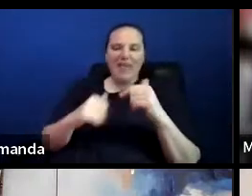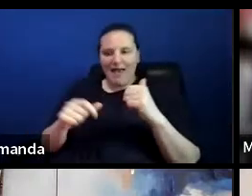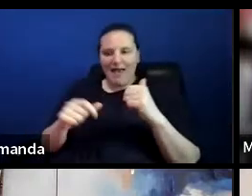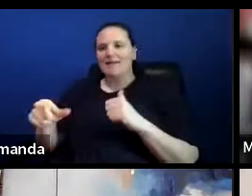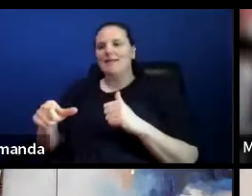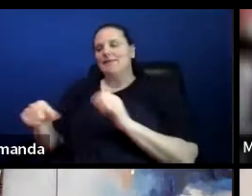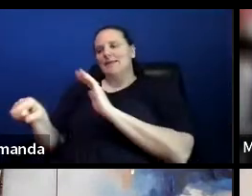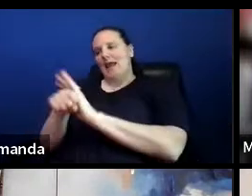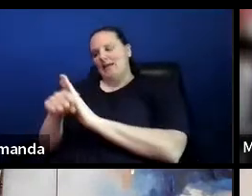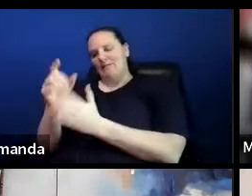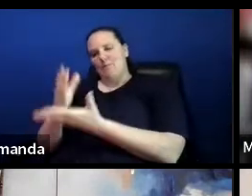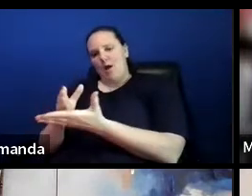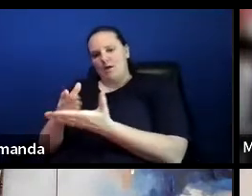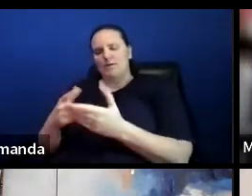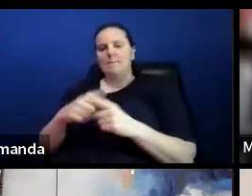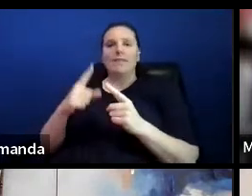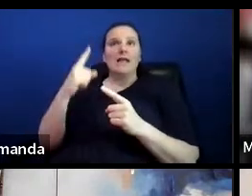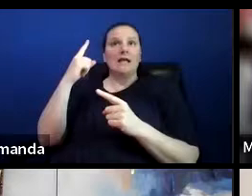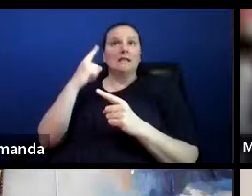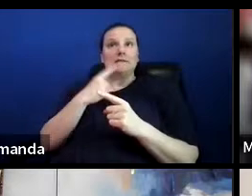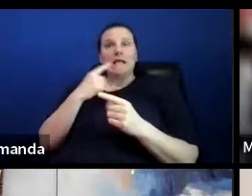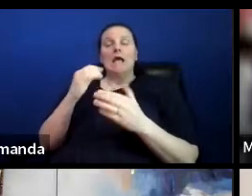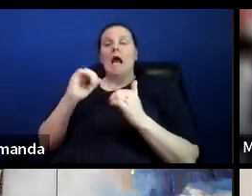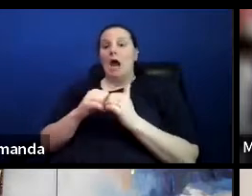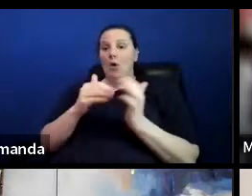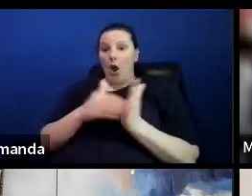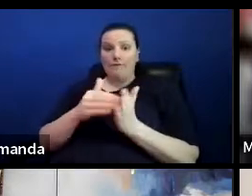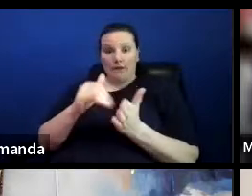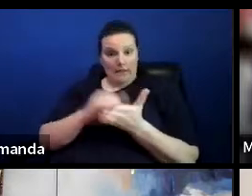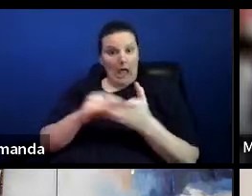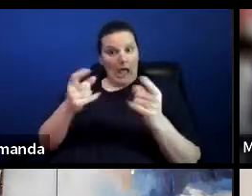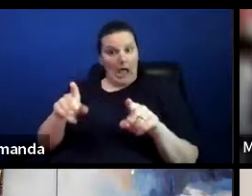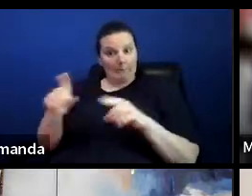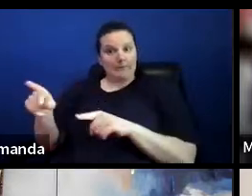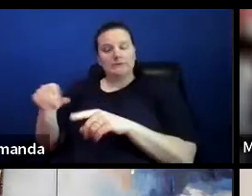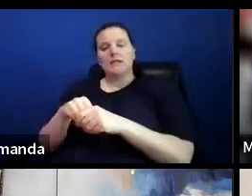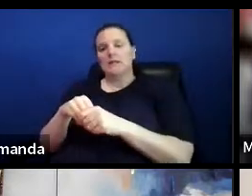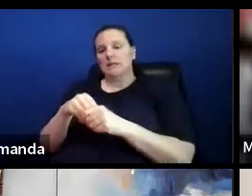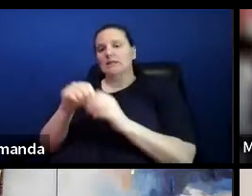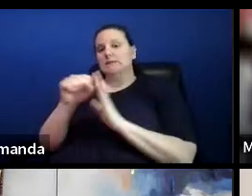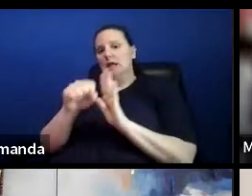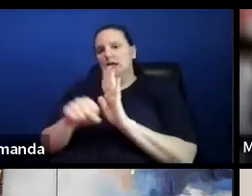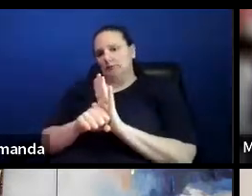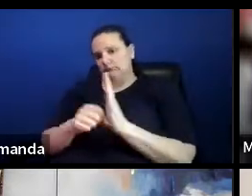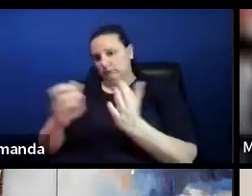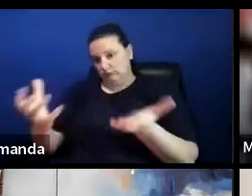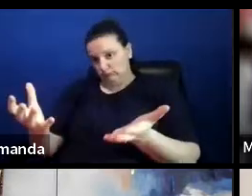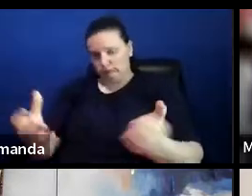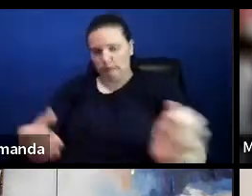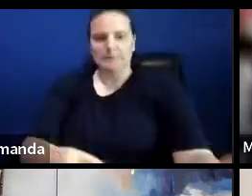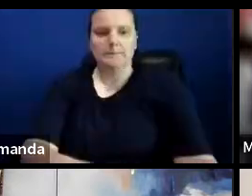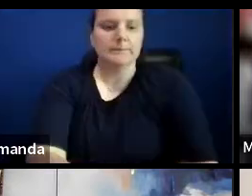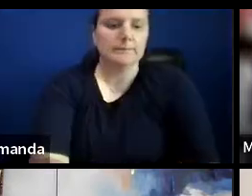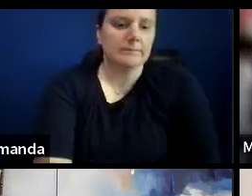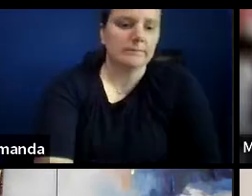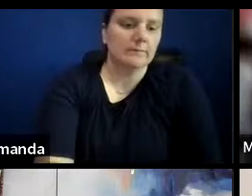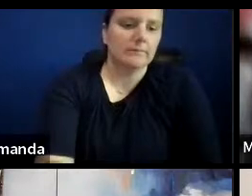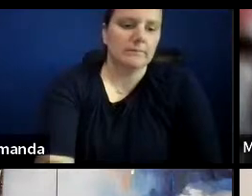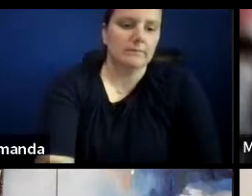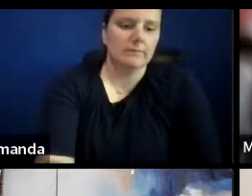more how often that actually occurs on real facilities in the state. All right, we're going to keep